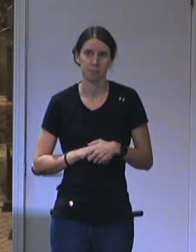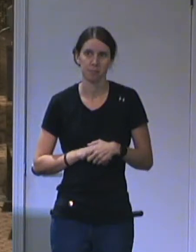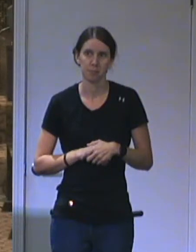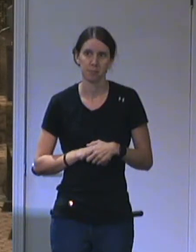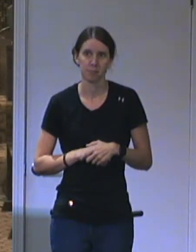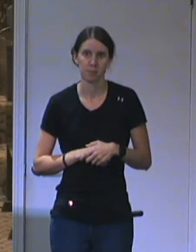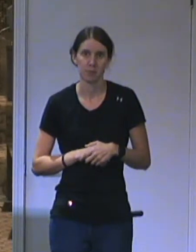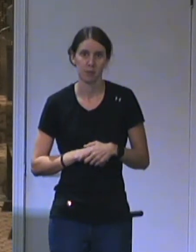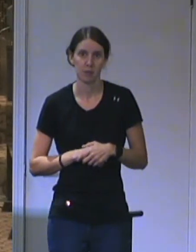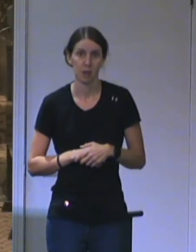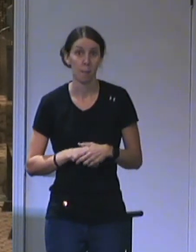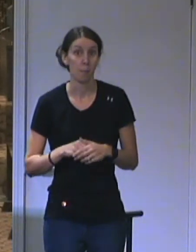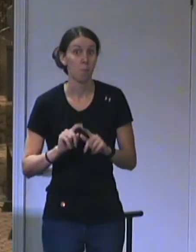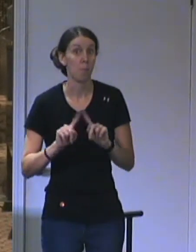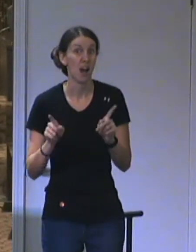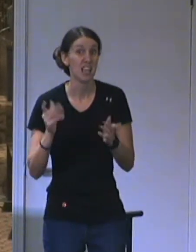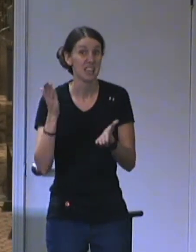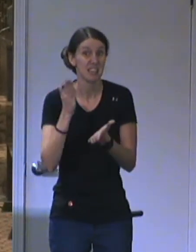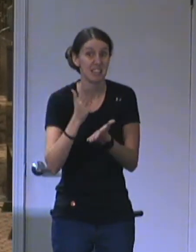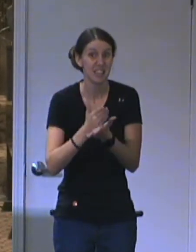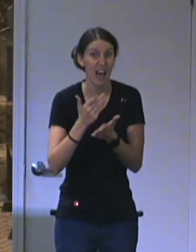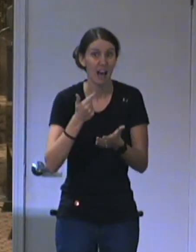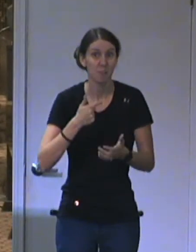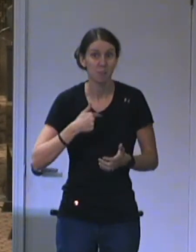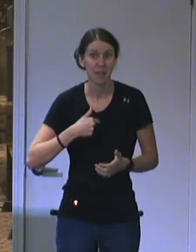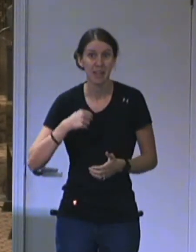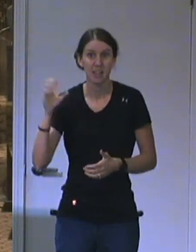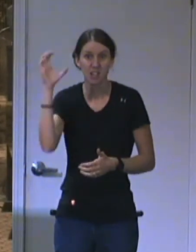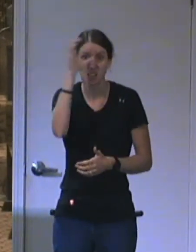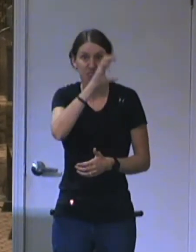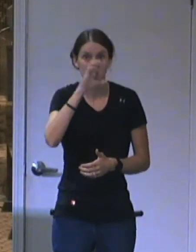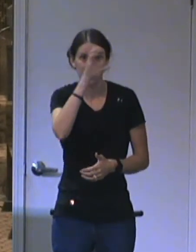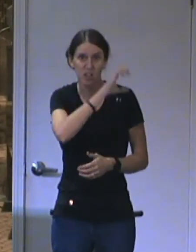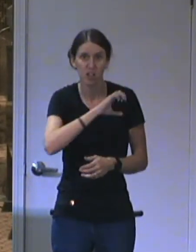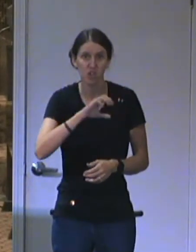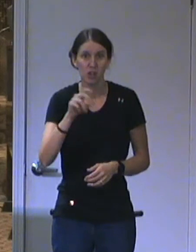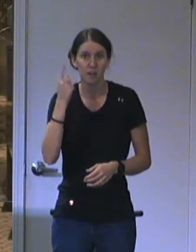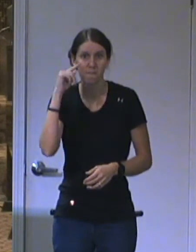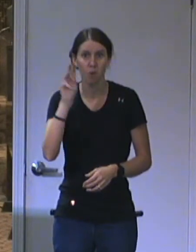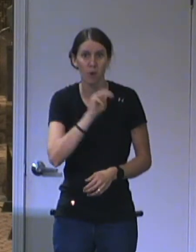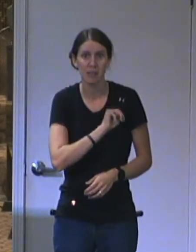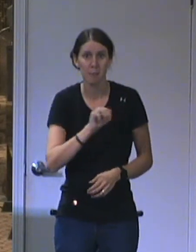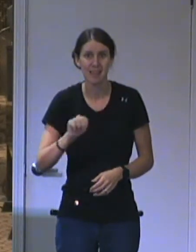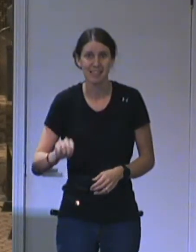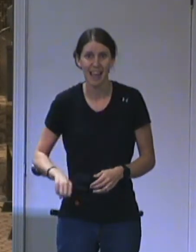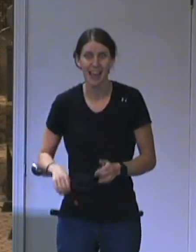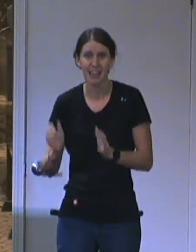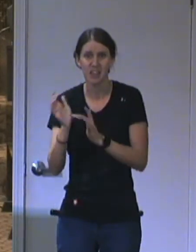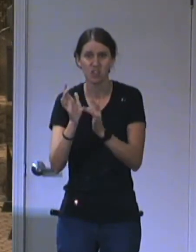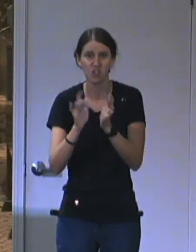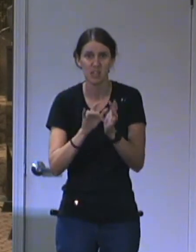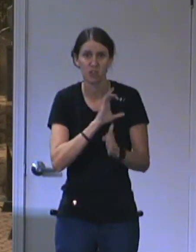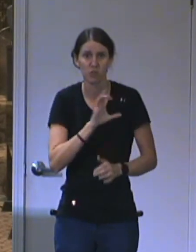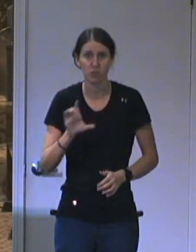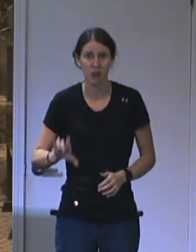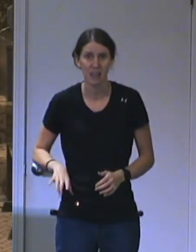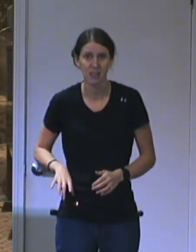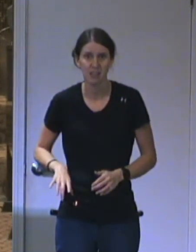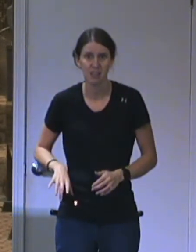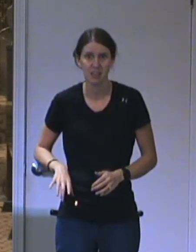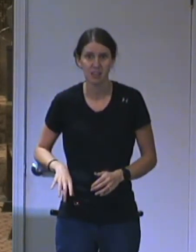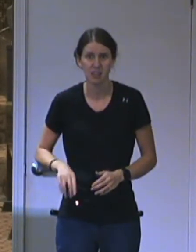mine kept me from seeing the Messiah, Jesus Christ, for who he really